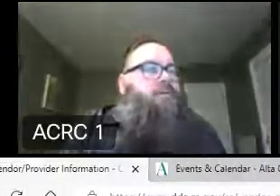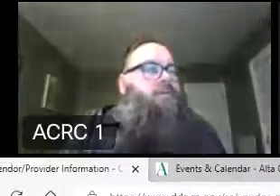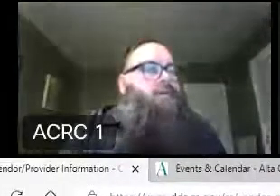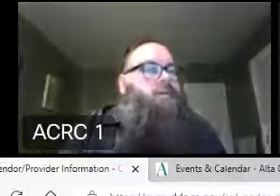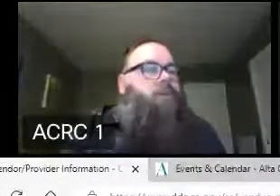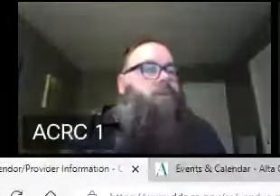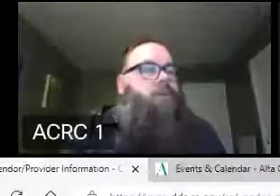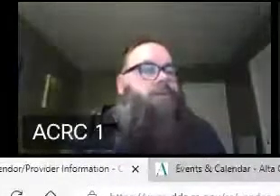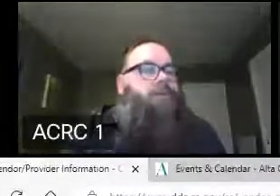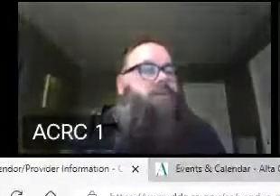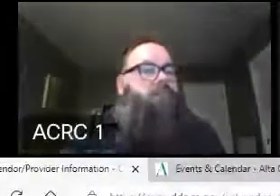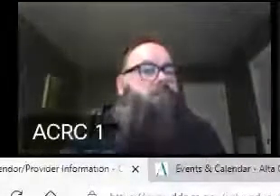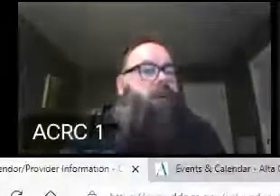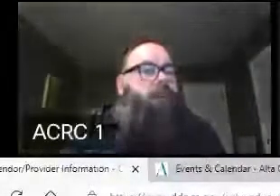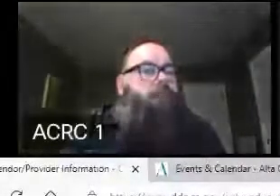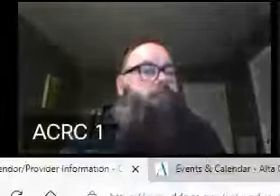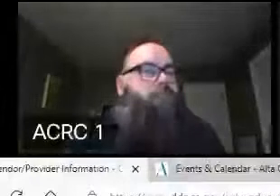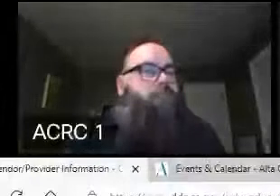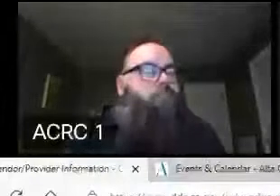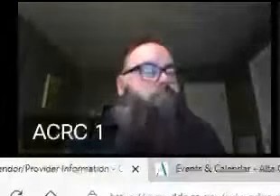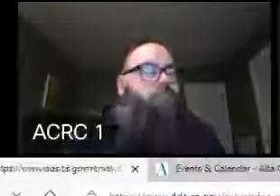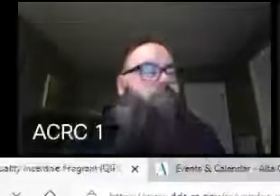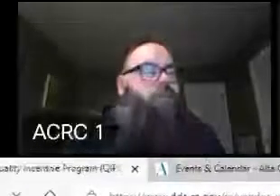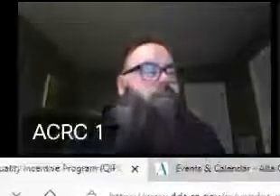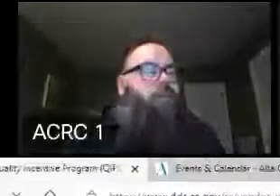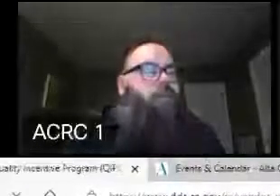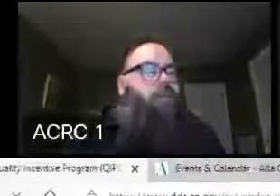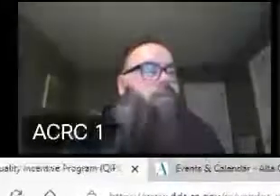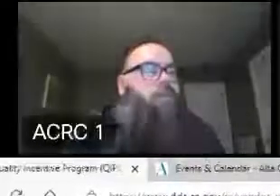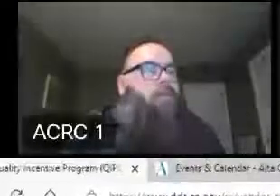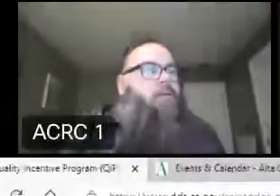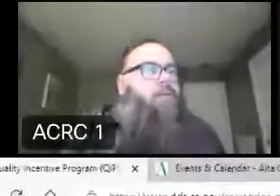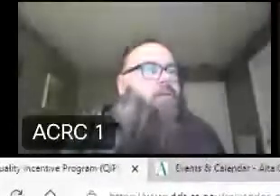And let's see, the quality incentive program